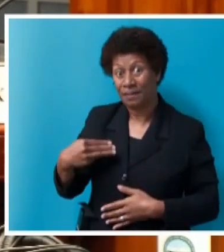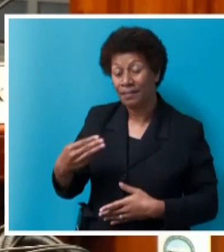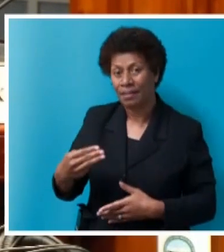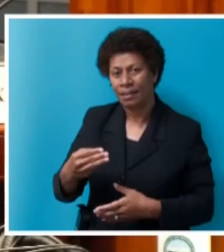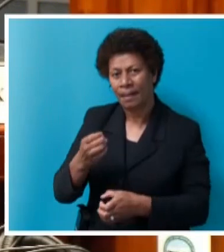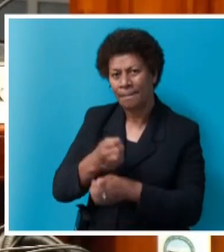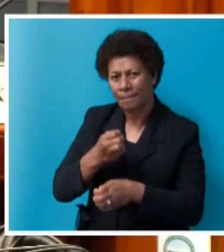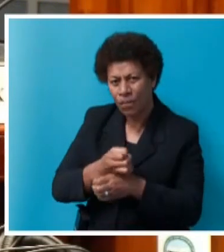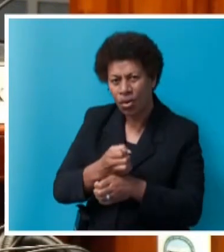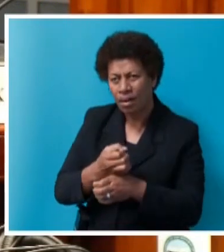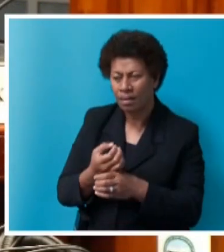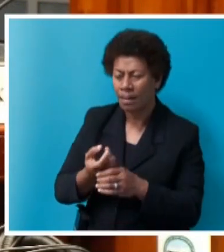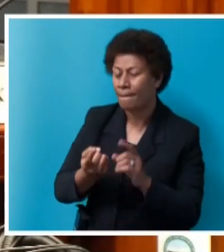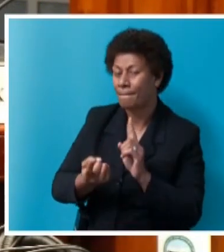past